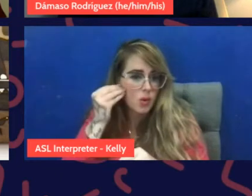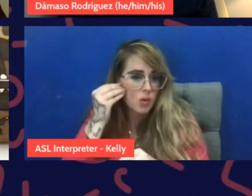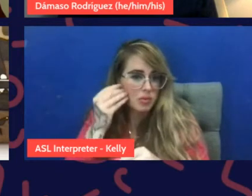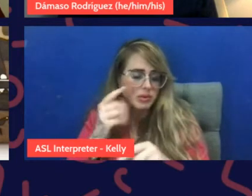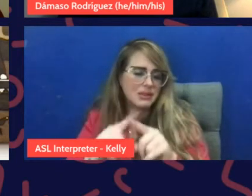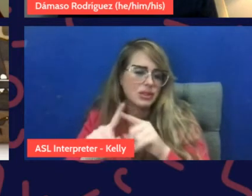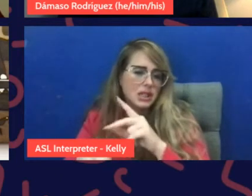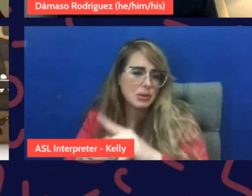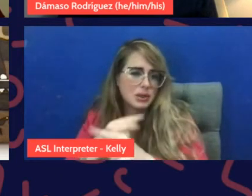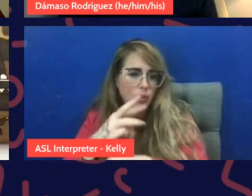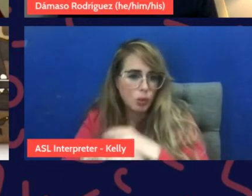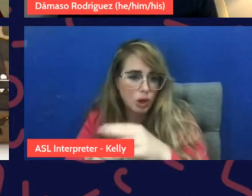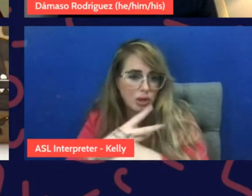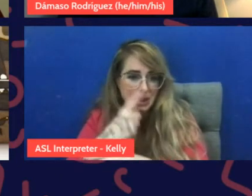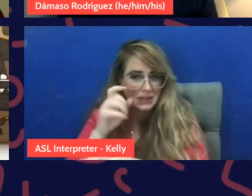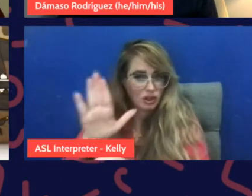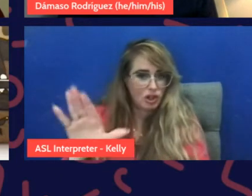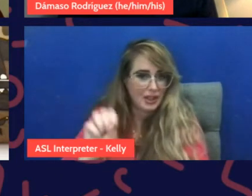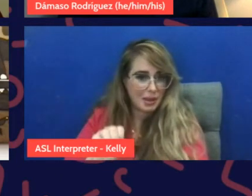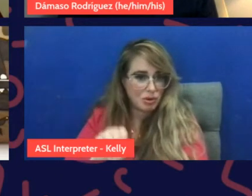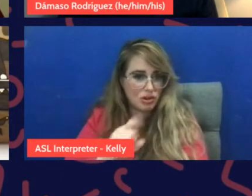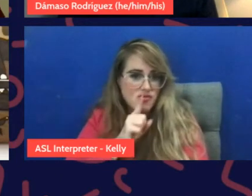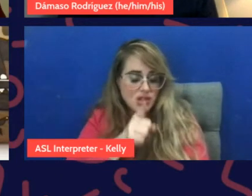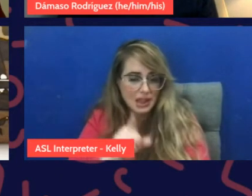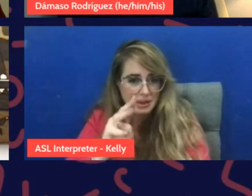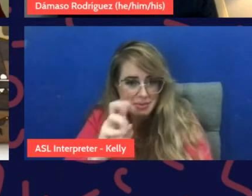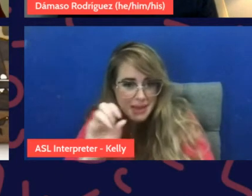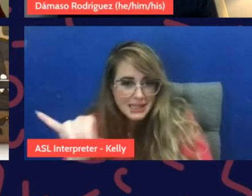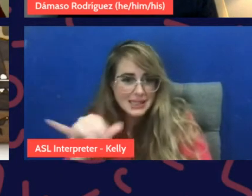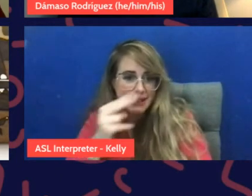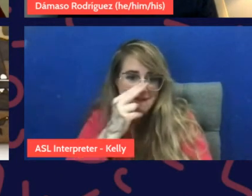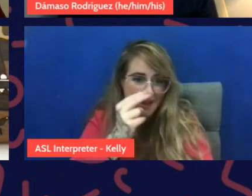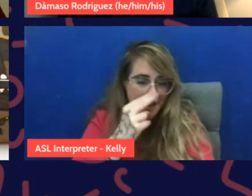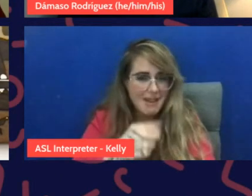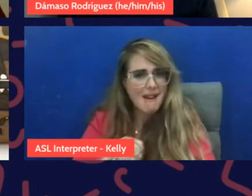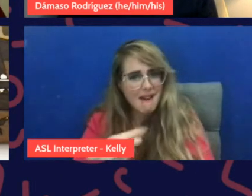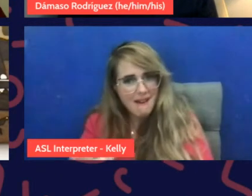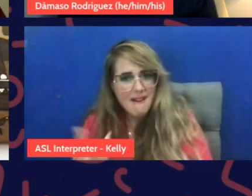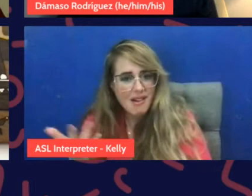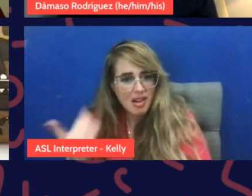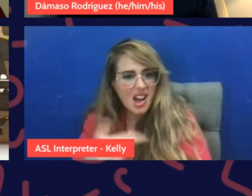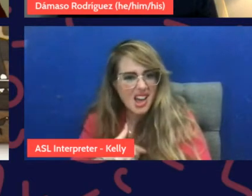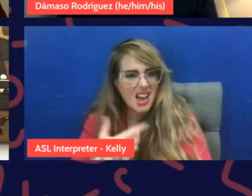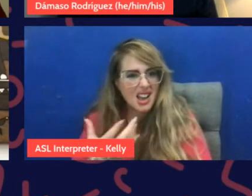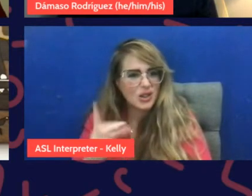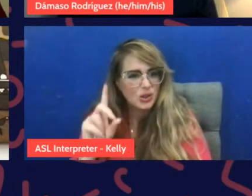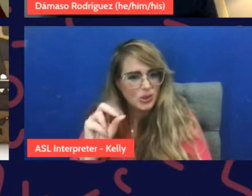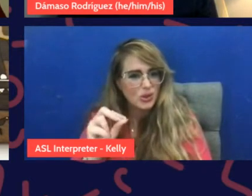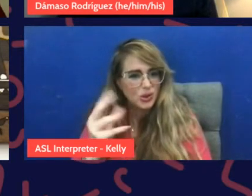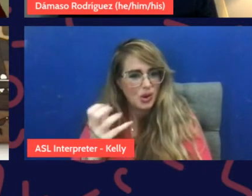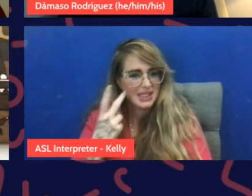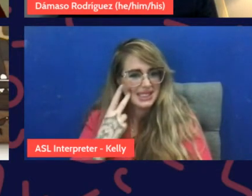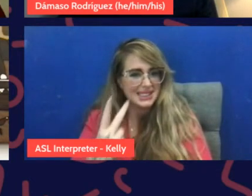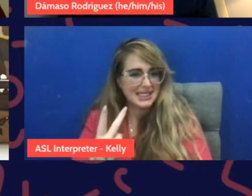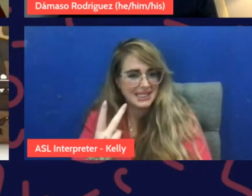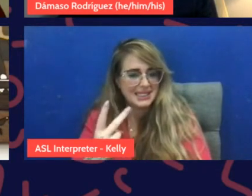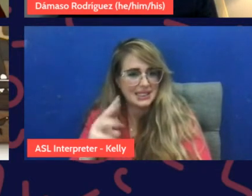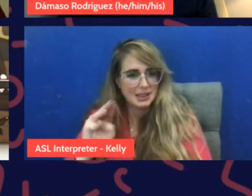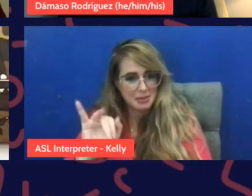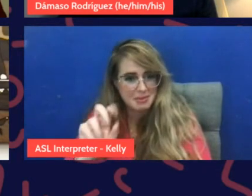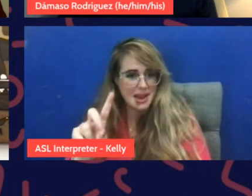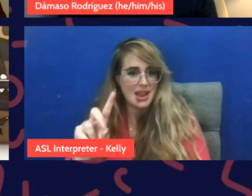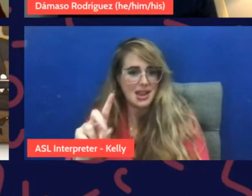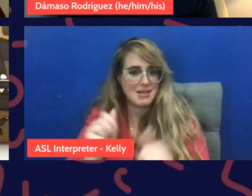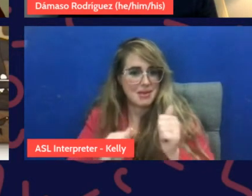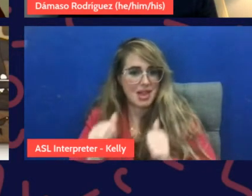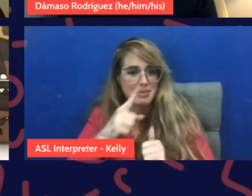funny and complicated. And I'm like, yeah, like, I actually, like, I do want to see, like, a maid play, because